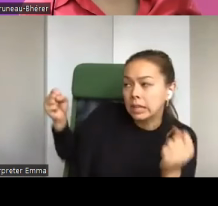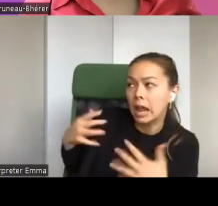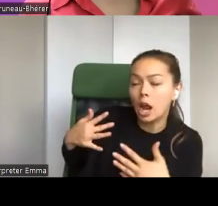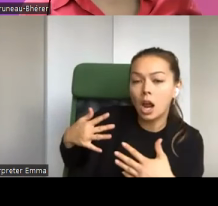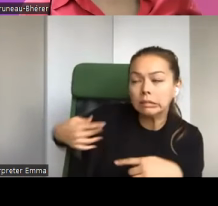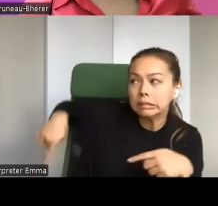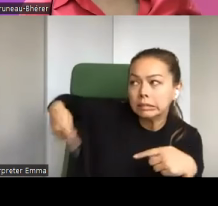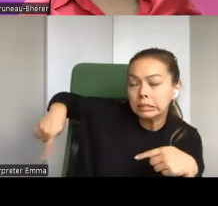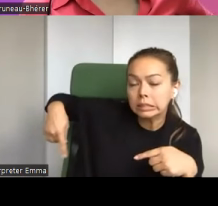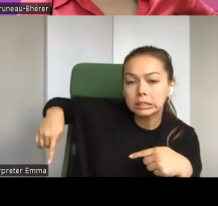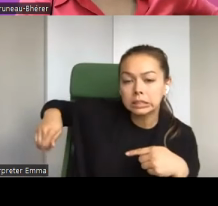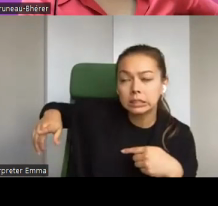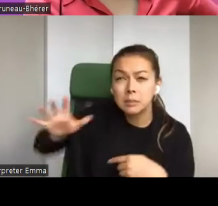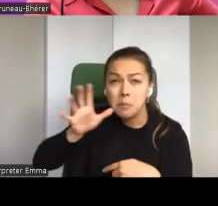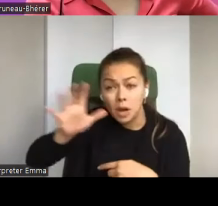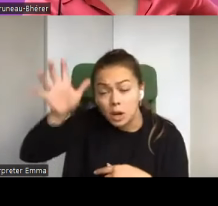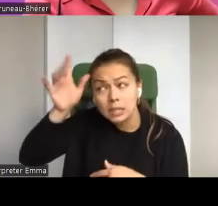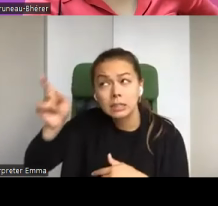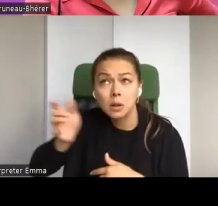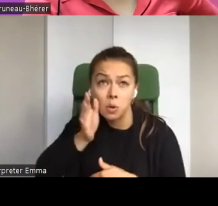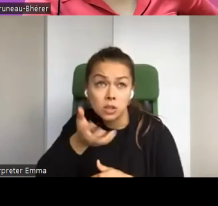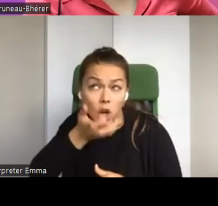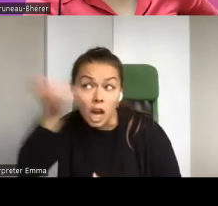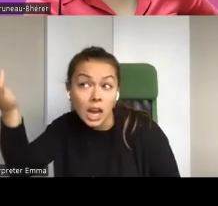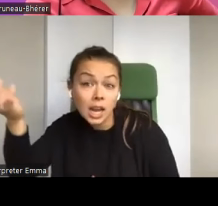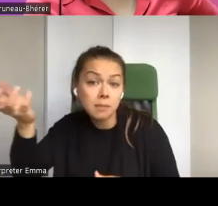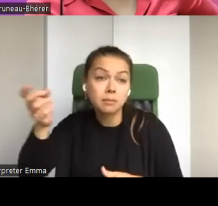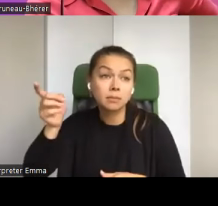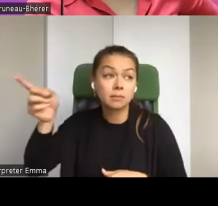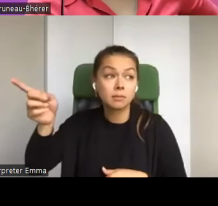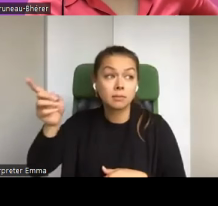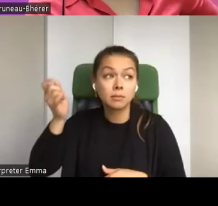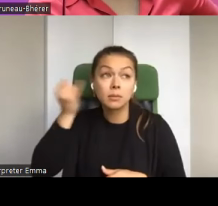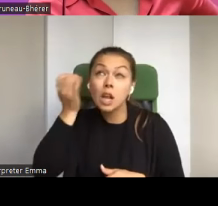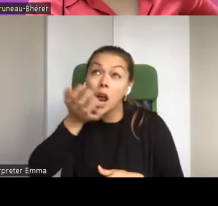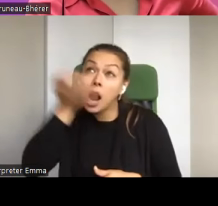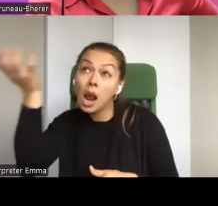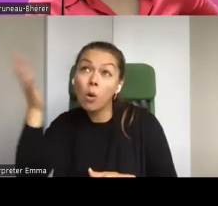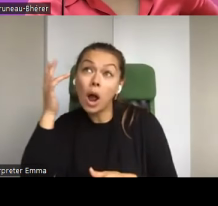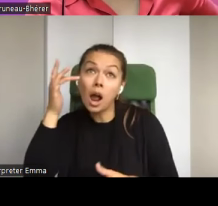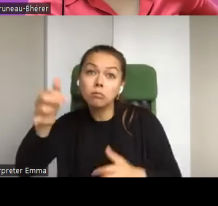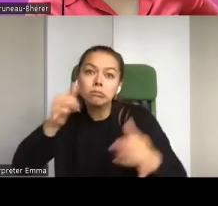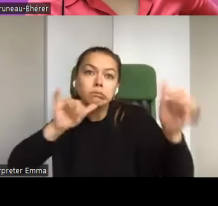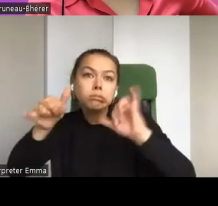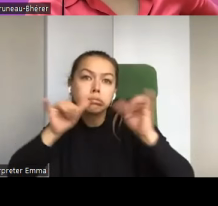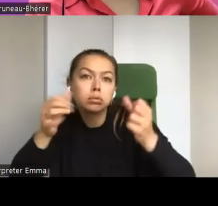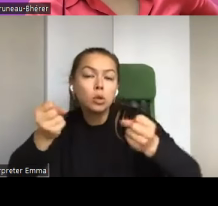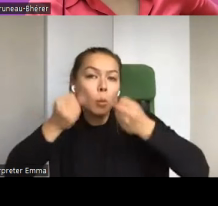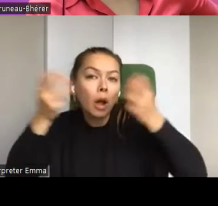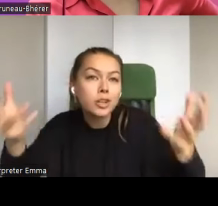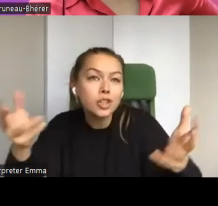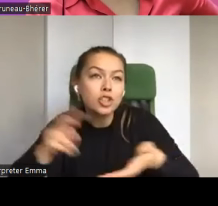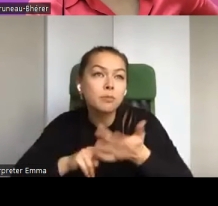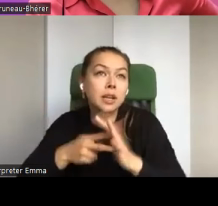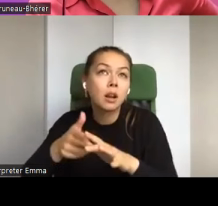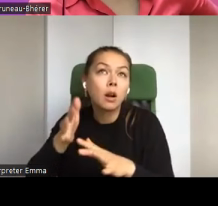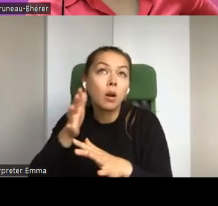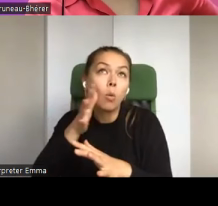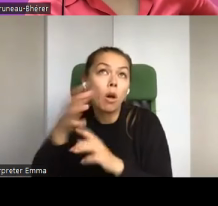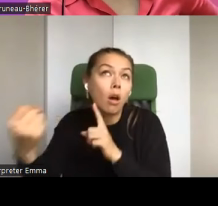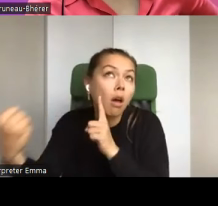if he screams, it's because he's drunk too much. And maybe this might bring about violence. There's a cascade of events.